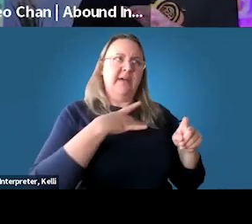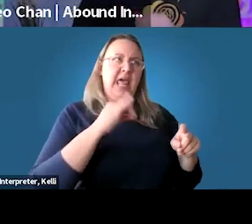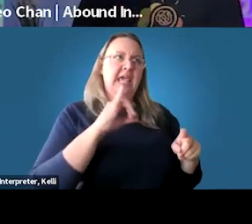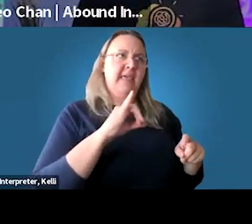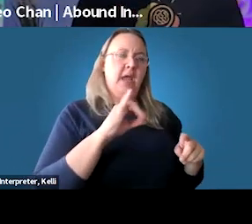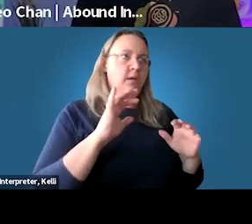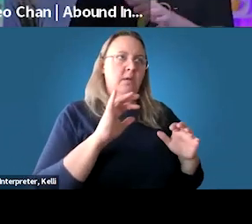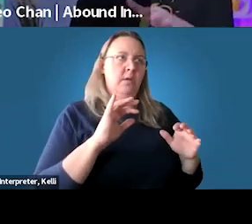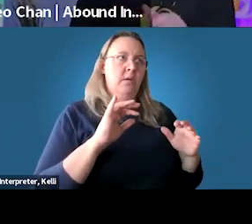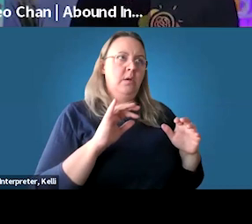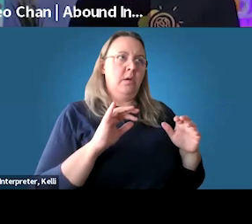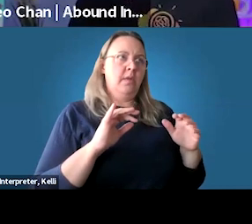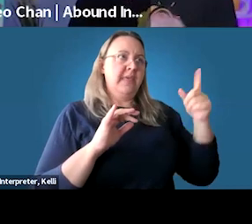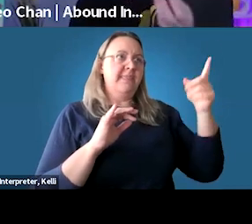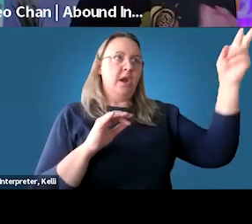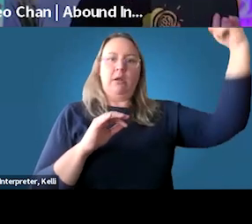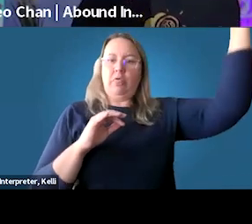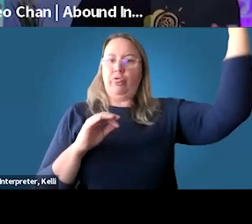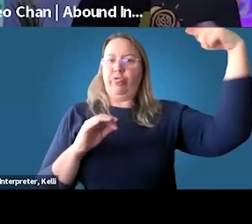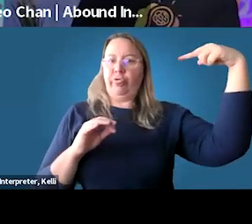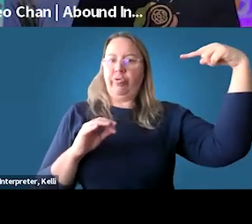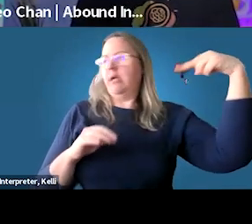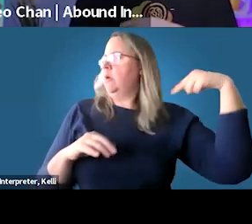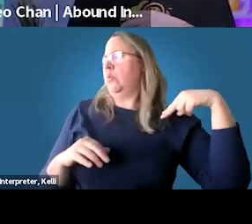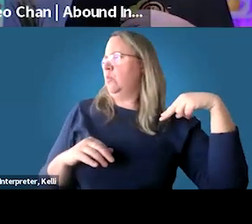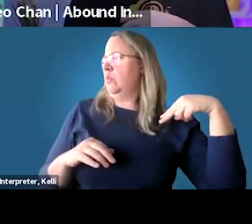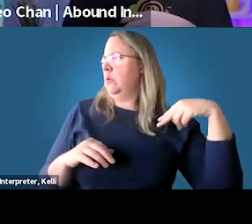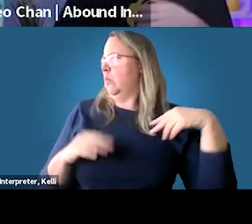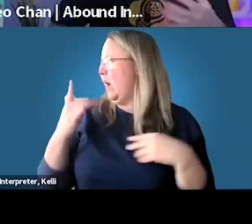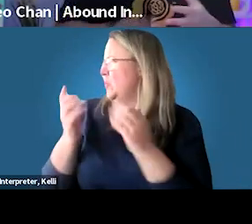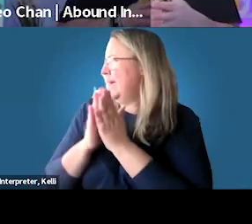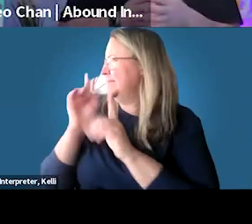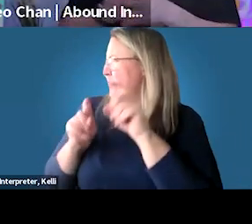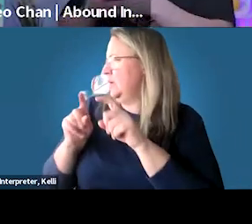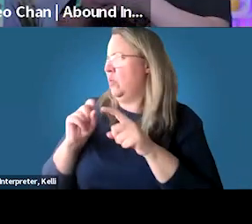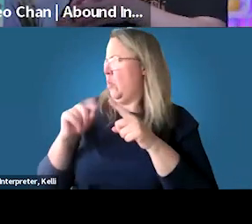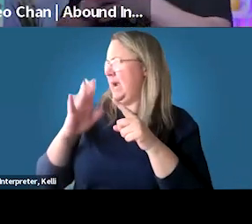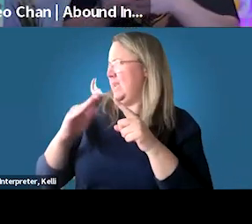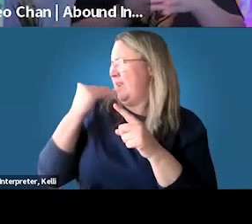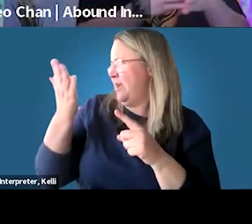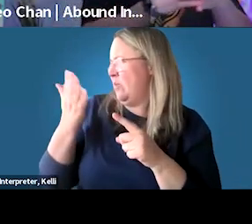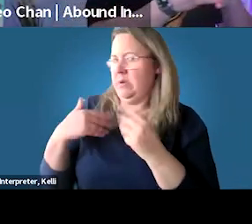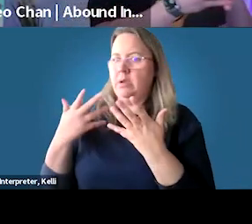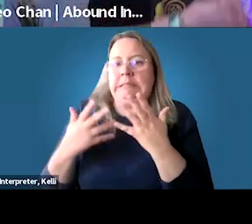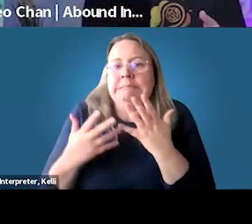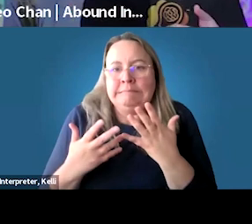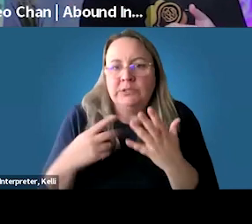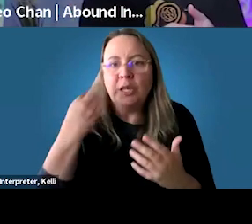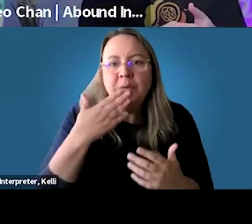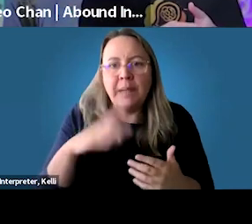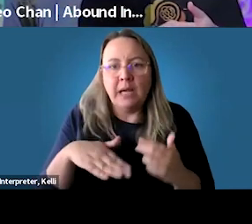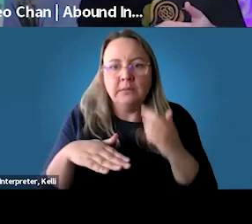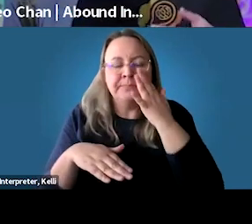maybe Leo doesn't know so much. Why is he asking so many questions? Does he not know this? Right? Or we might value being the expert over being a